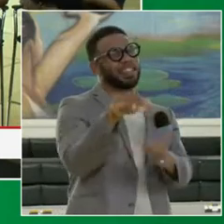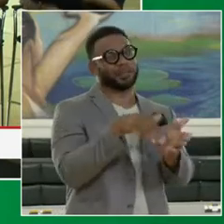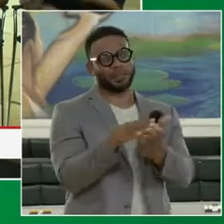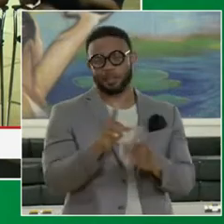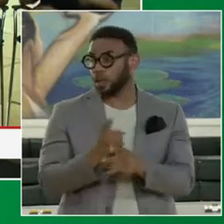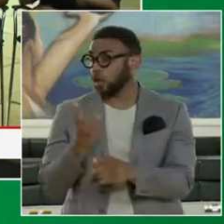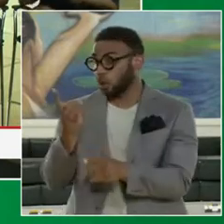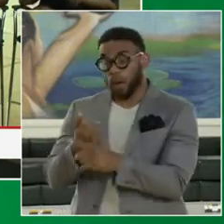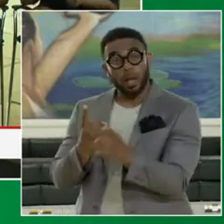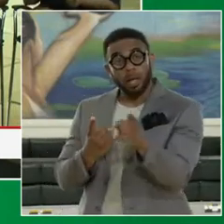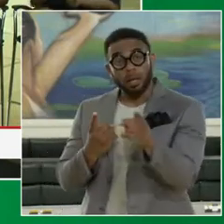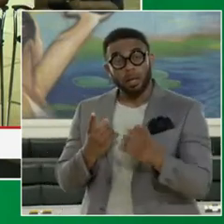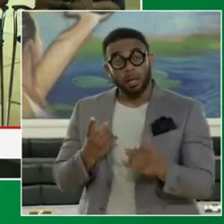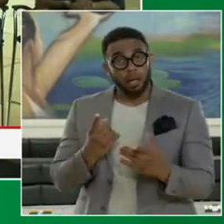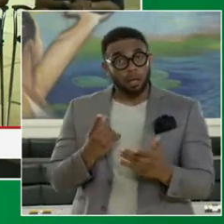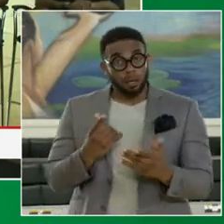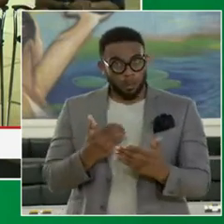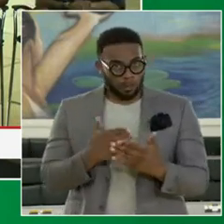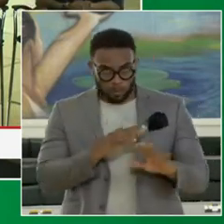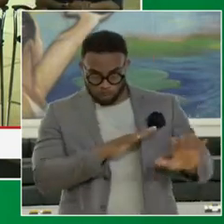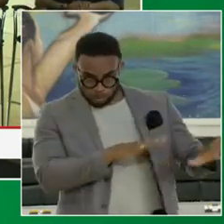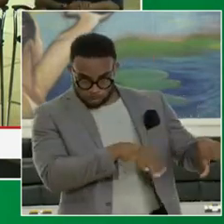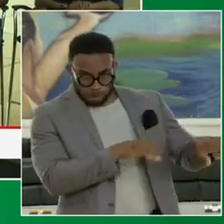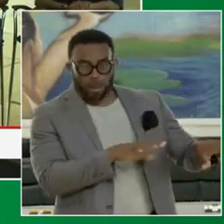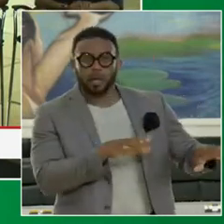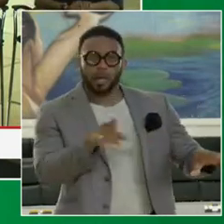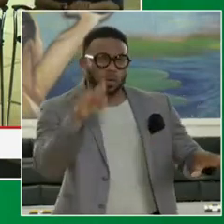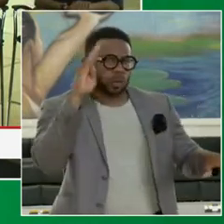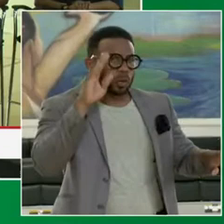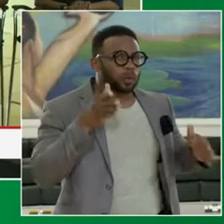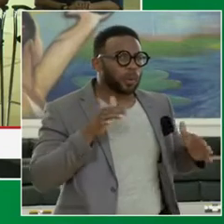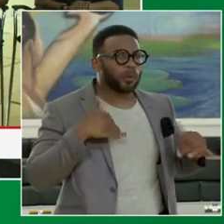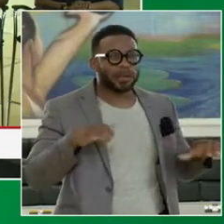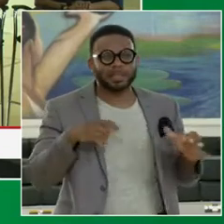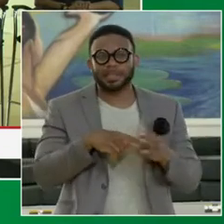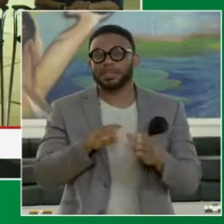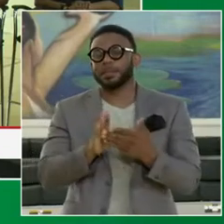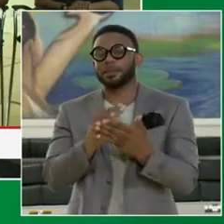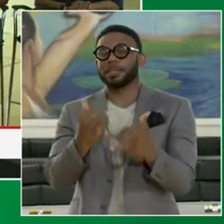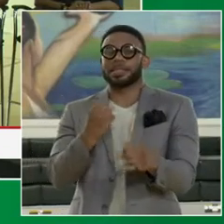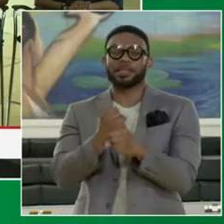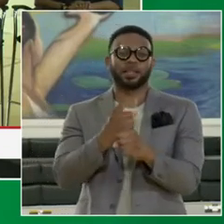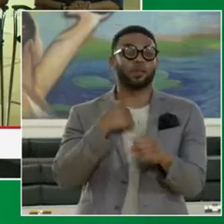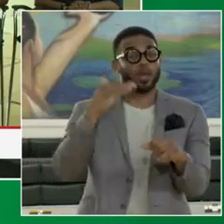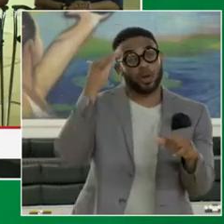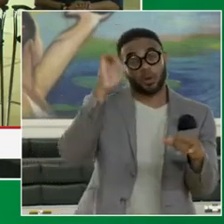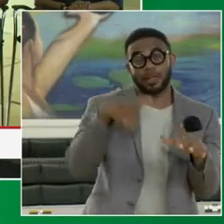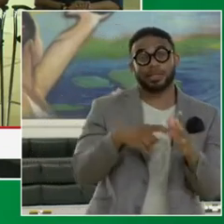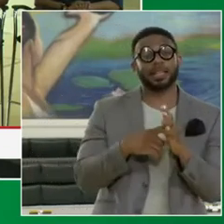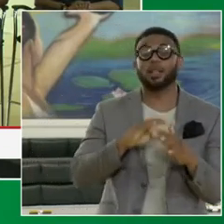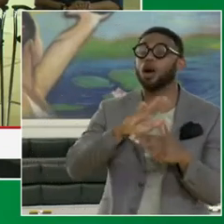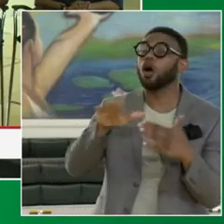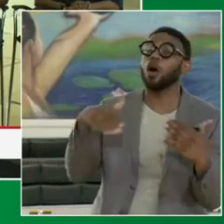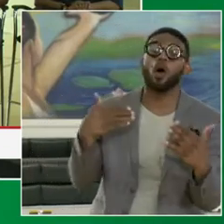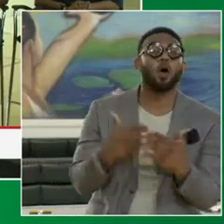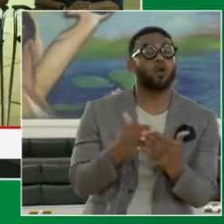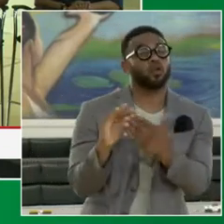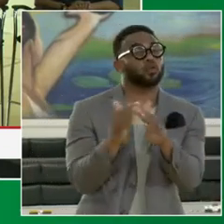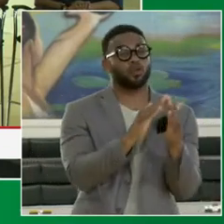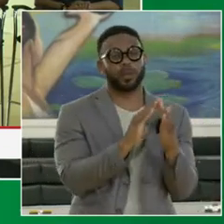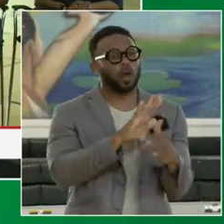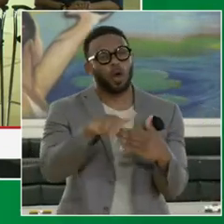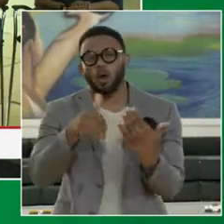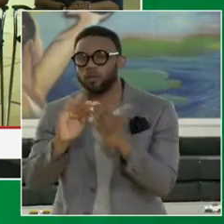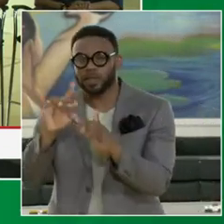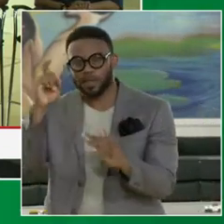Right. The one thing, though, before Director Harper takes on, the way we did this in this budget this year, and as we know, it takes a whole of community and a whole